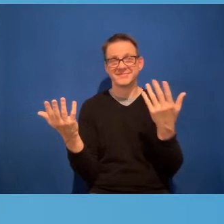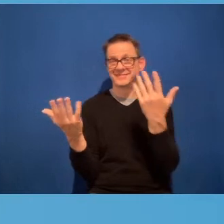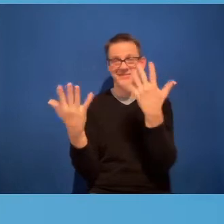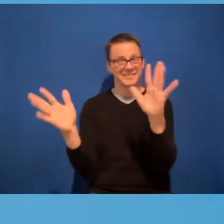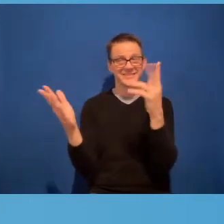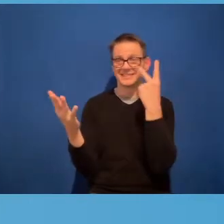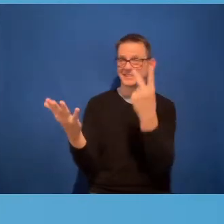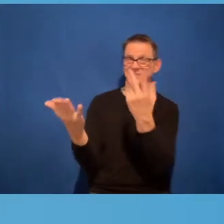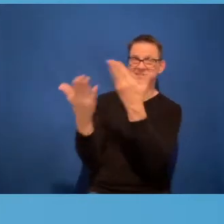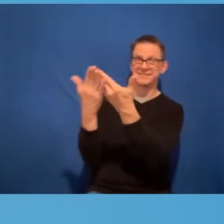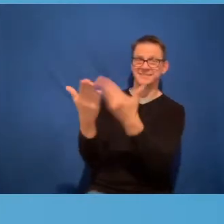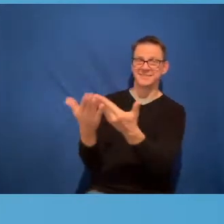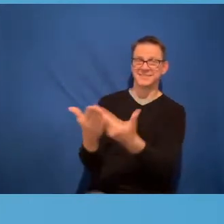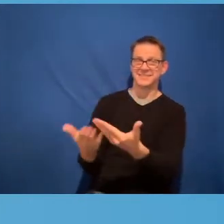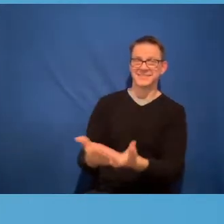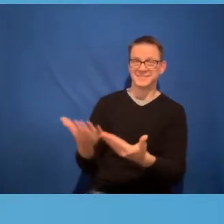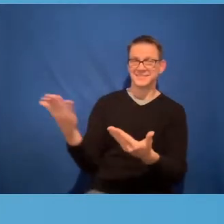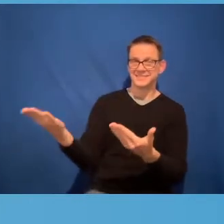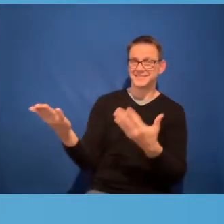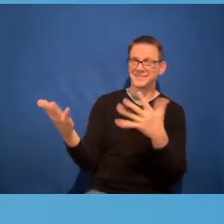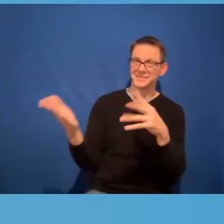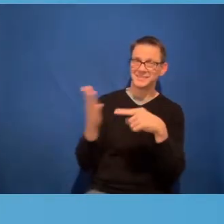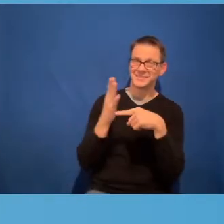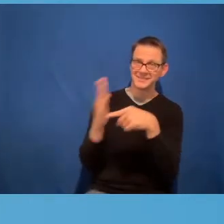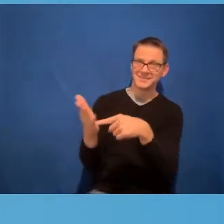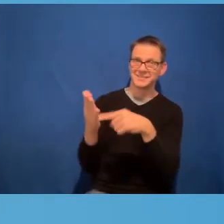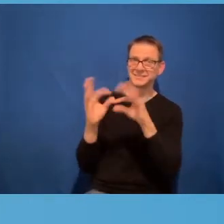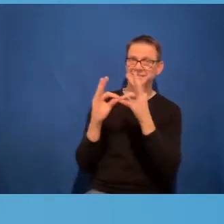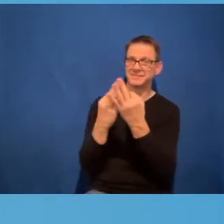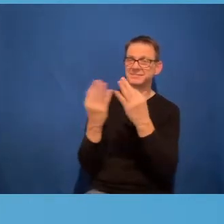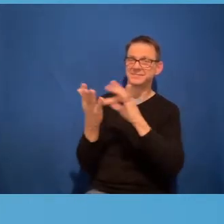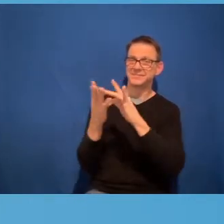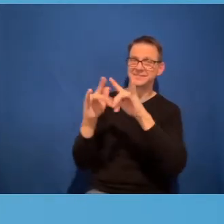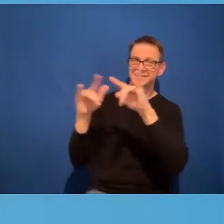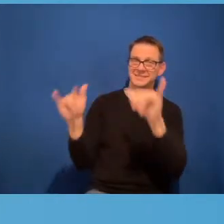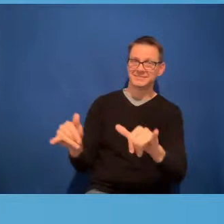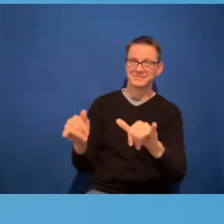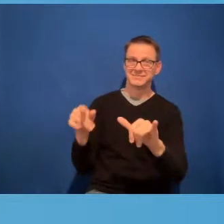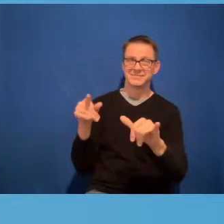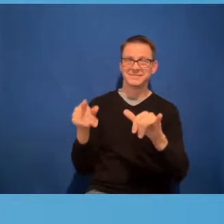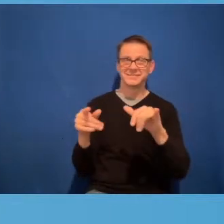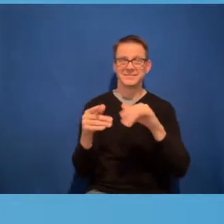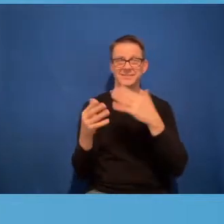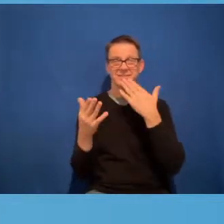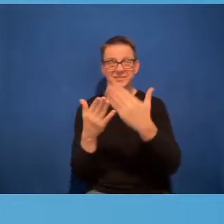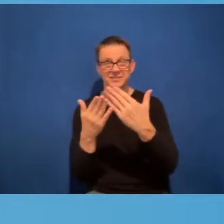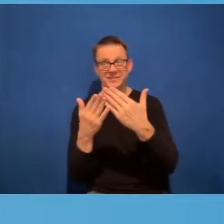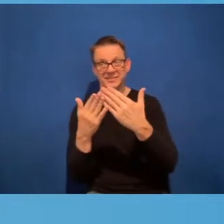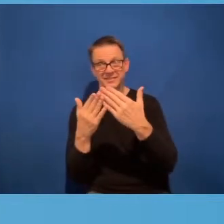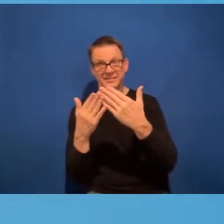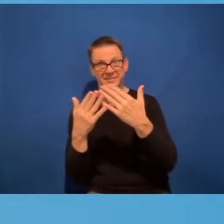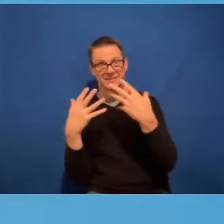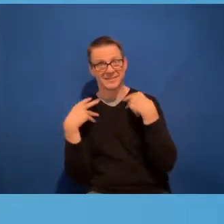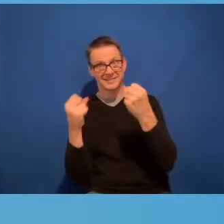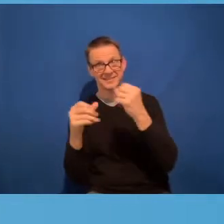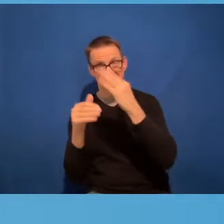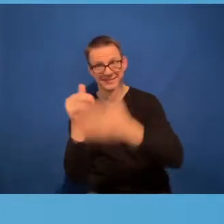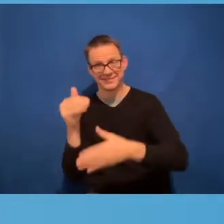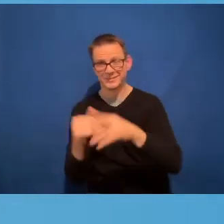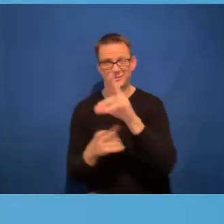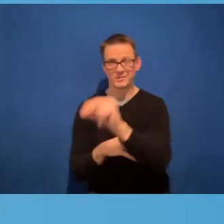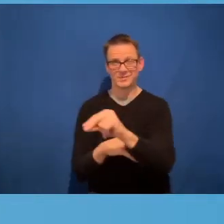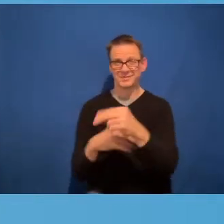strong family medicine system leads to good health outcomes, and strongly related.